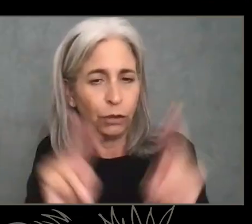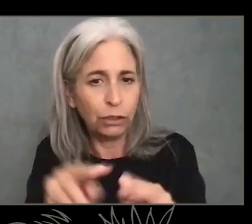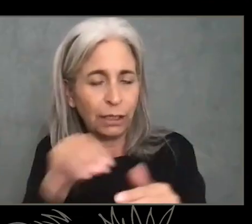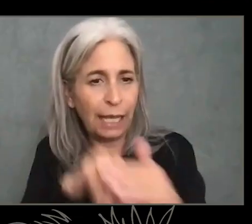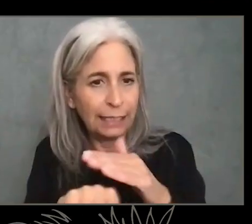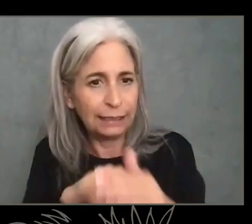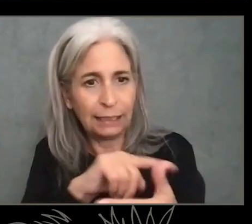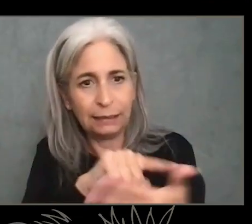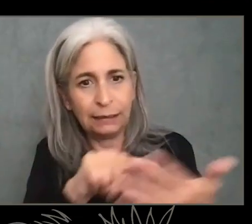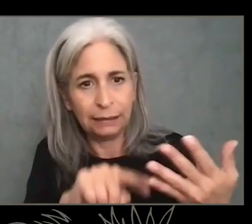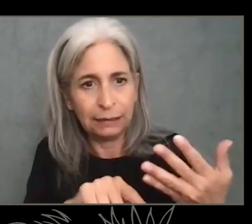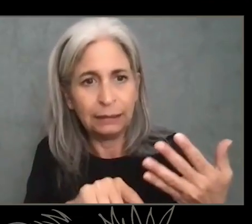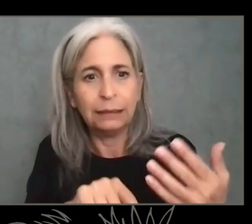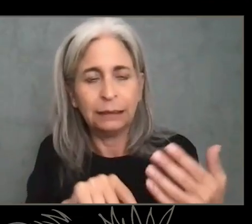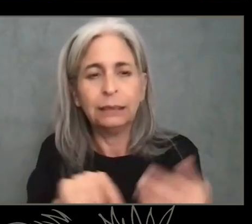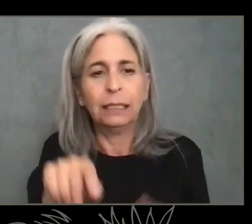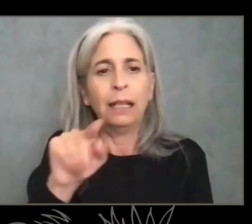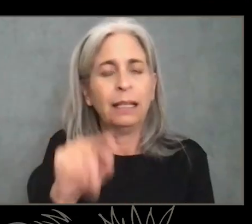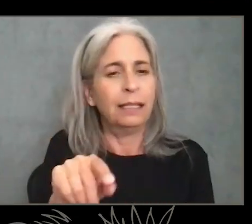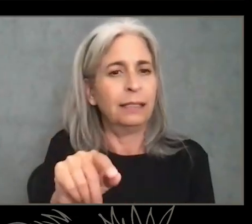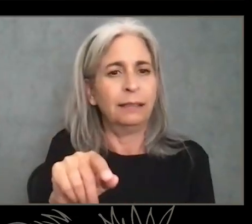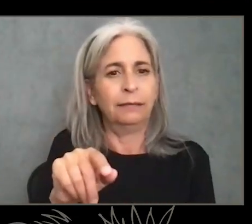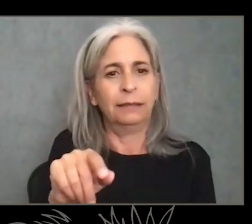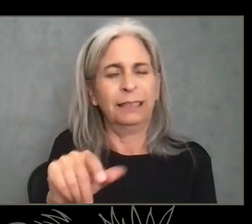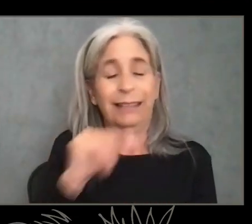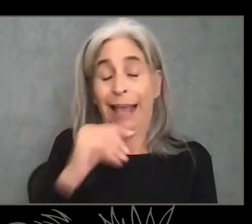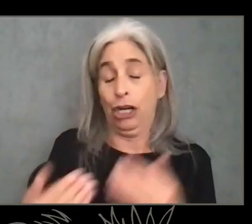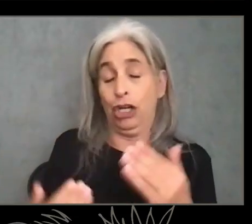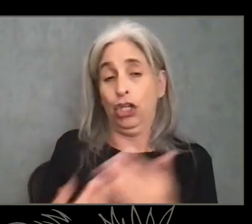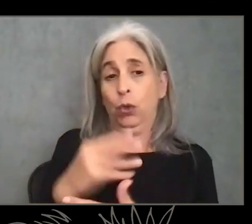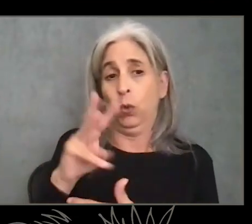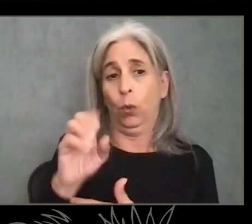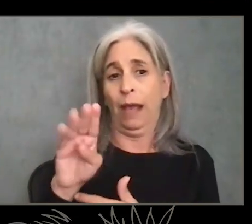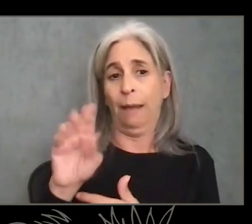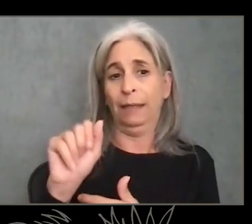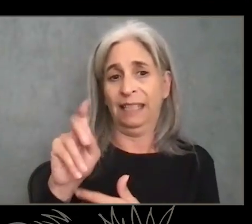also have WebAssembly, which it's not new, but it provides us